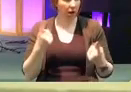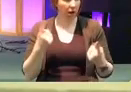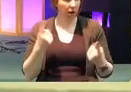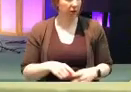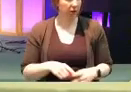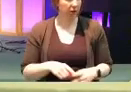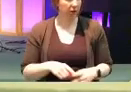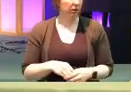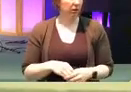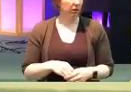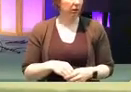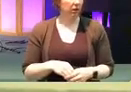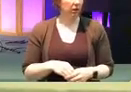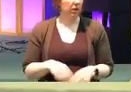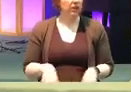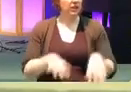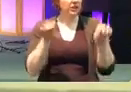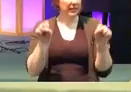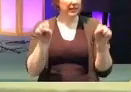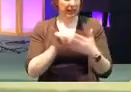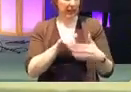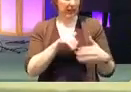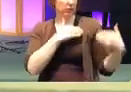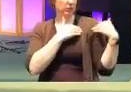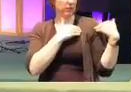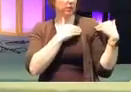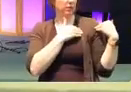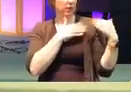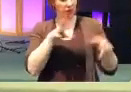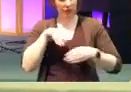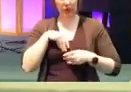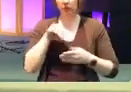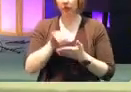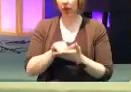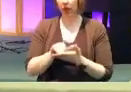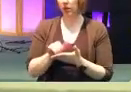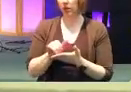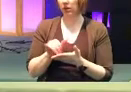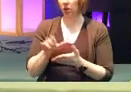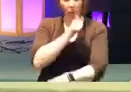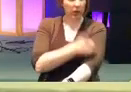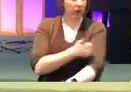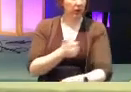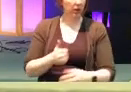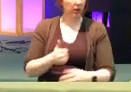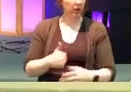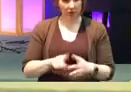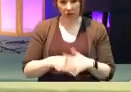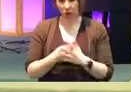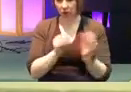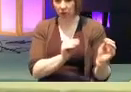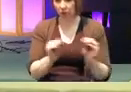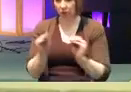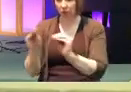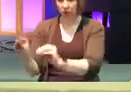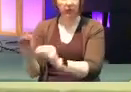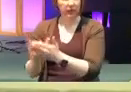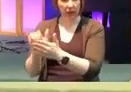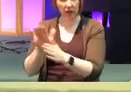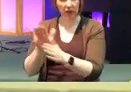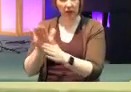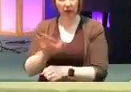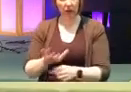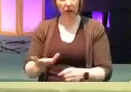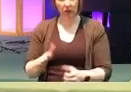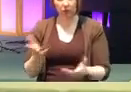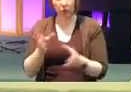And they're taking that responsibility. They're accepting that authority. and starting to move in that direction. They are doing what this